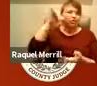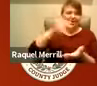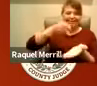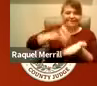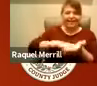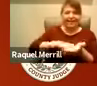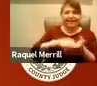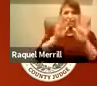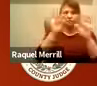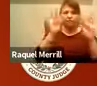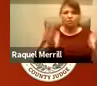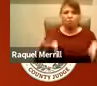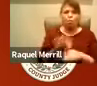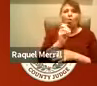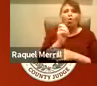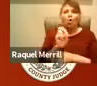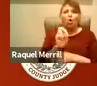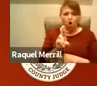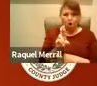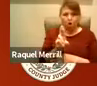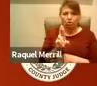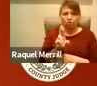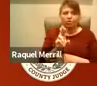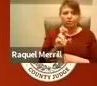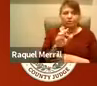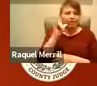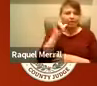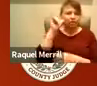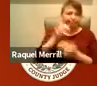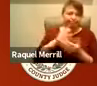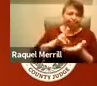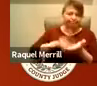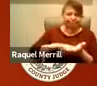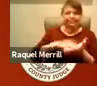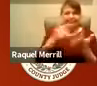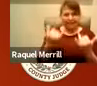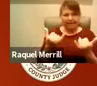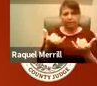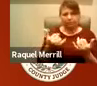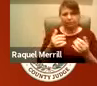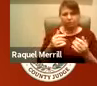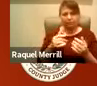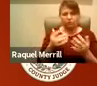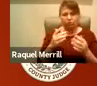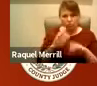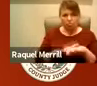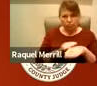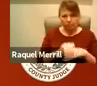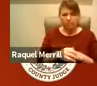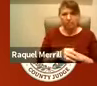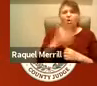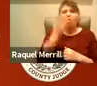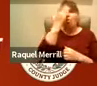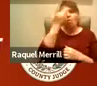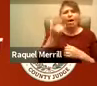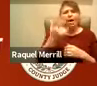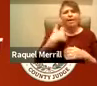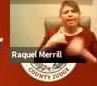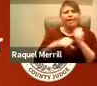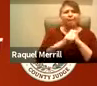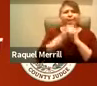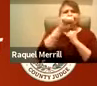and comes to play now. Why did I extend this